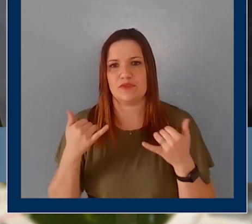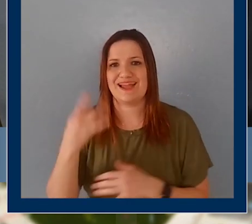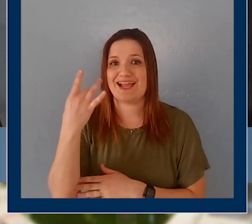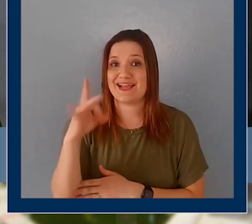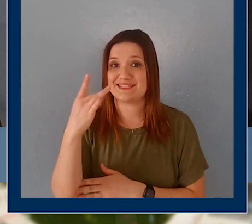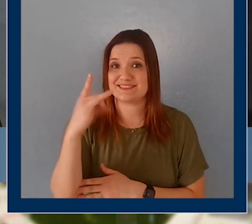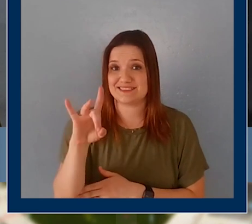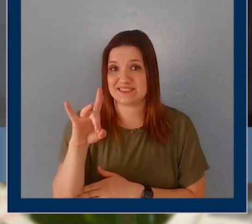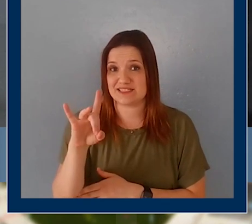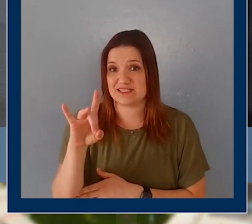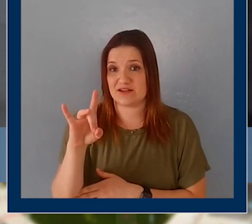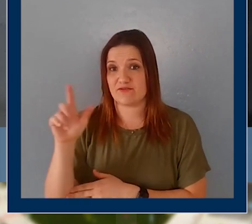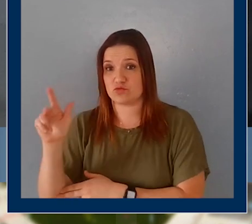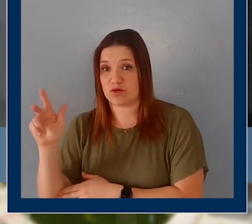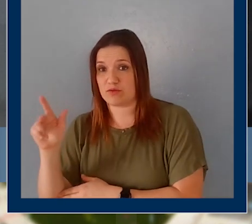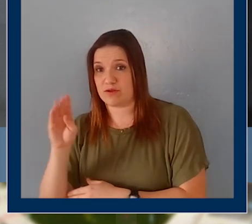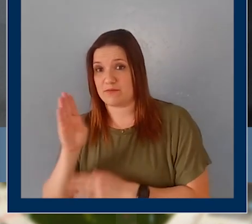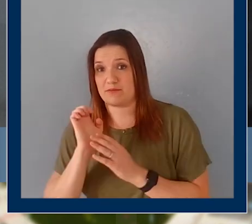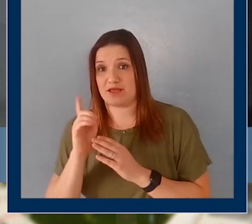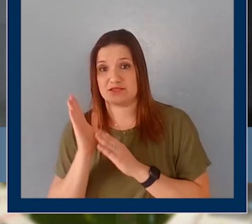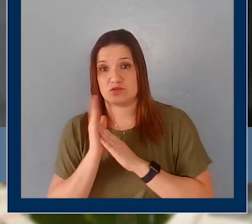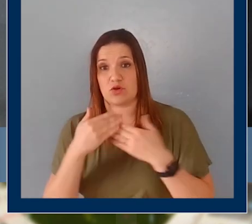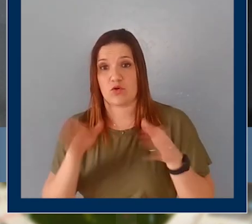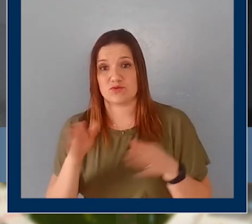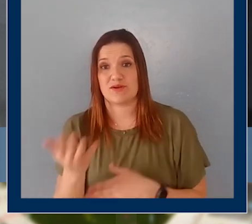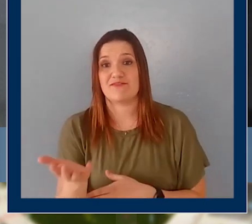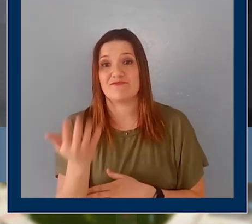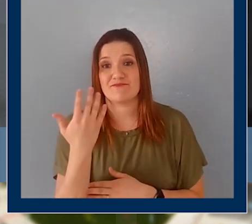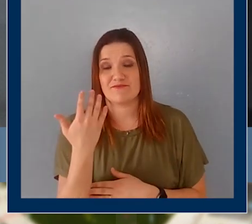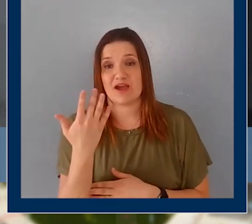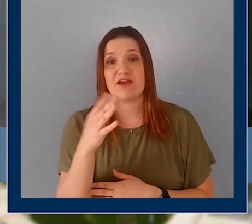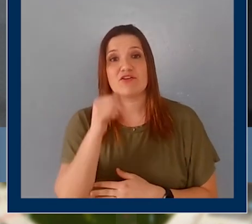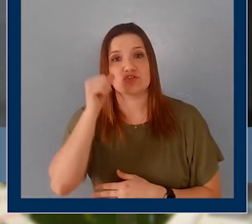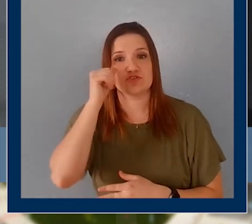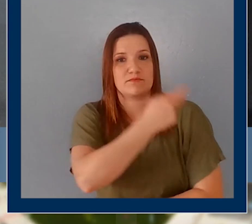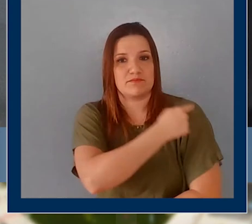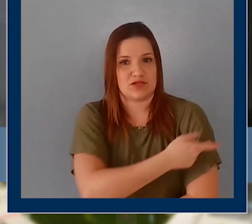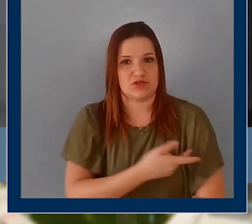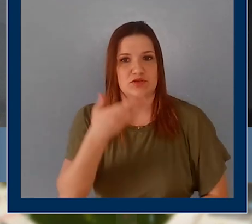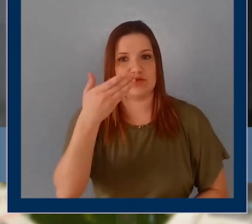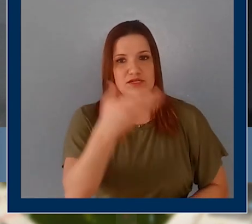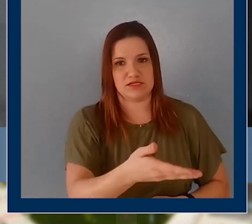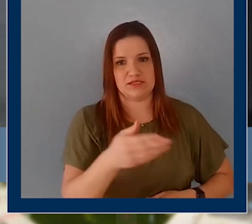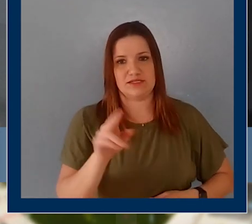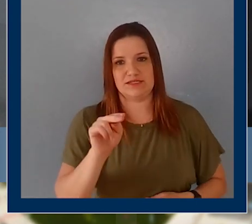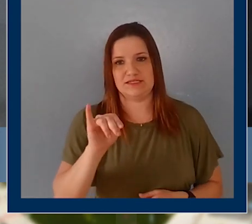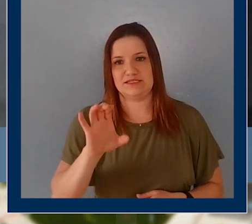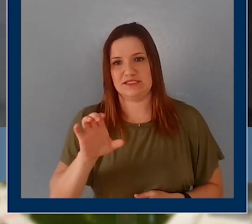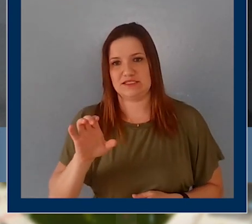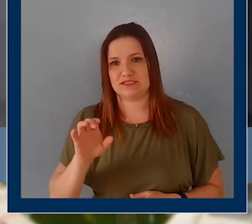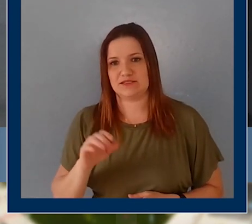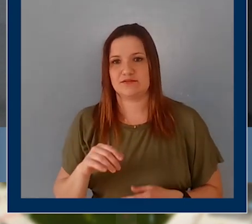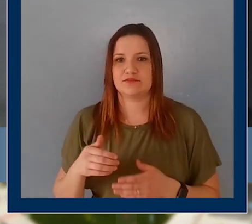unfortunately, because of what we're experiencing now, we have moved all neonates off that unit. We've been able to keep, I think, virtually every